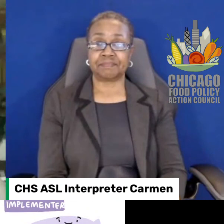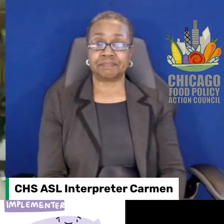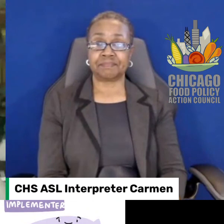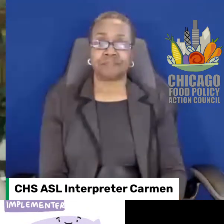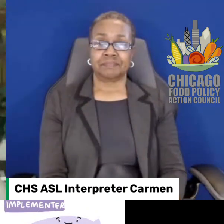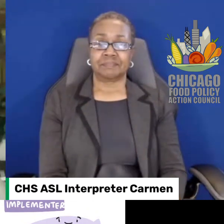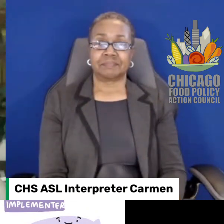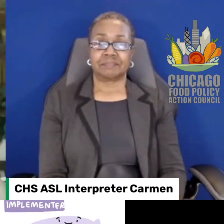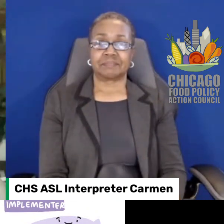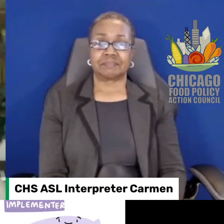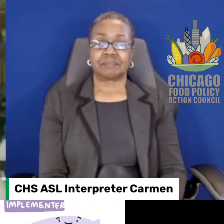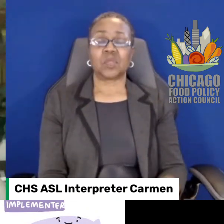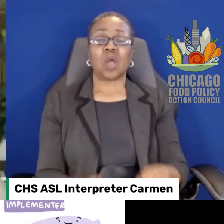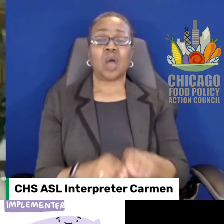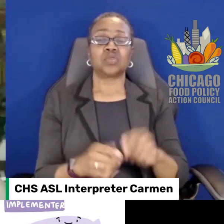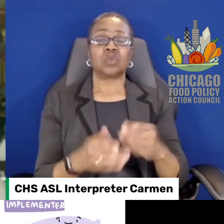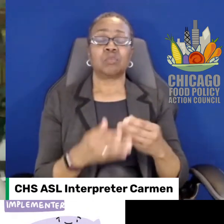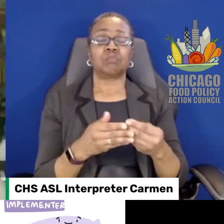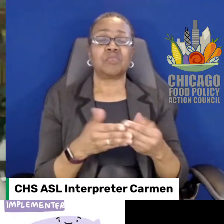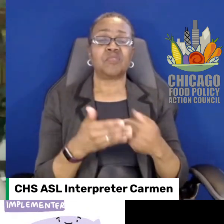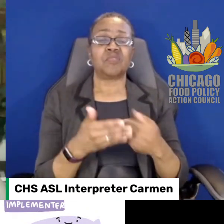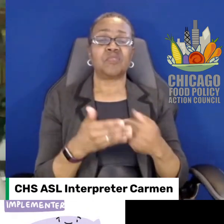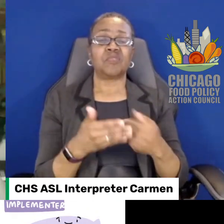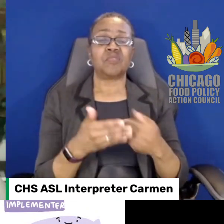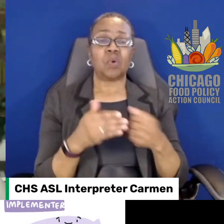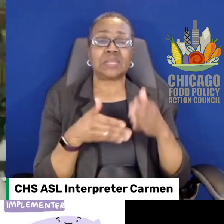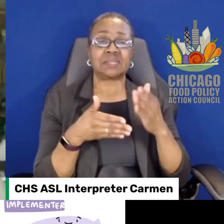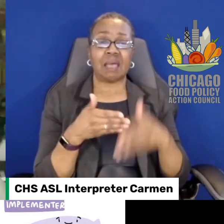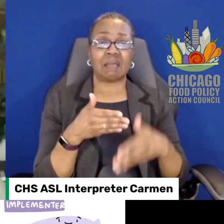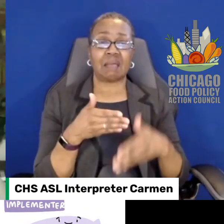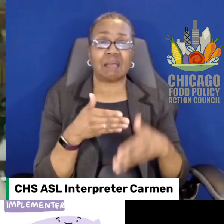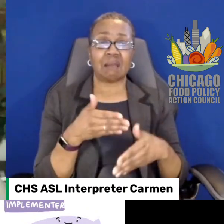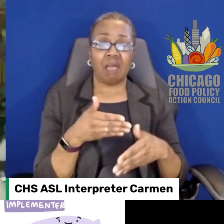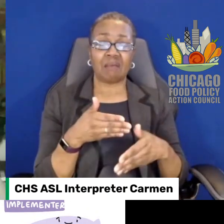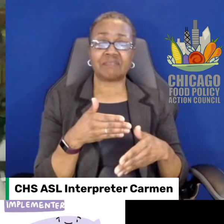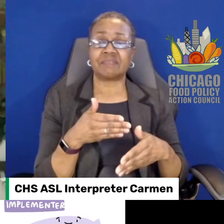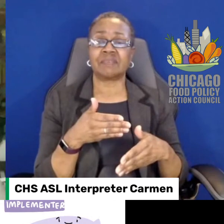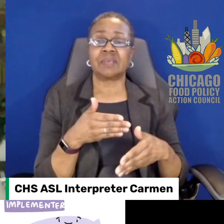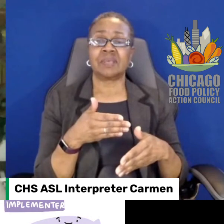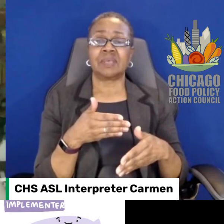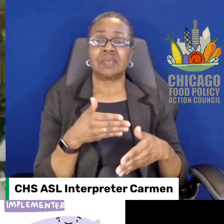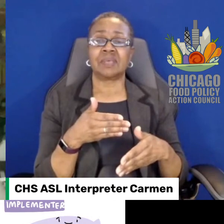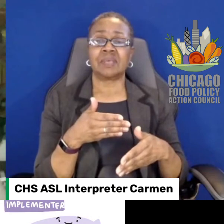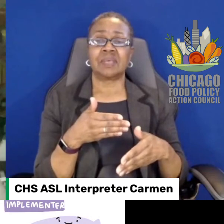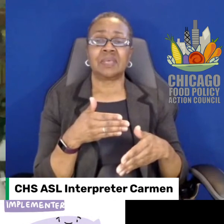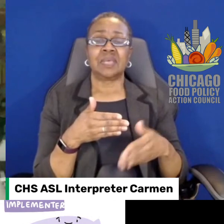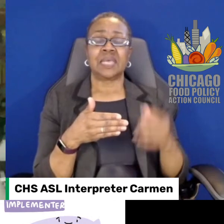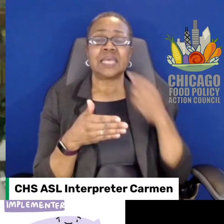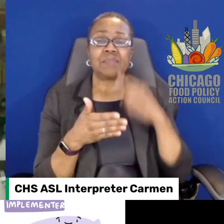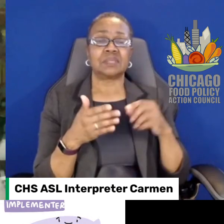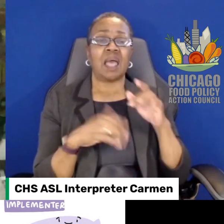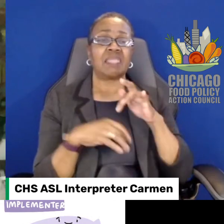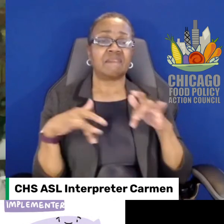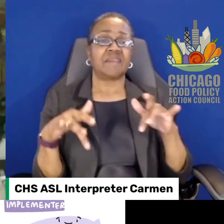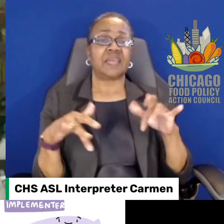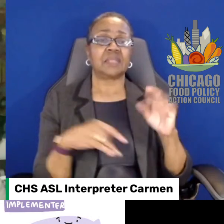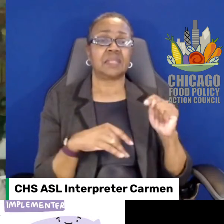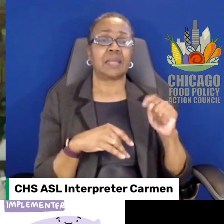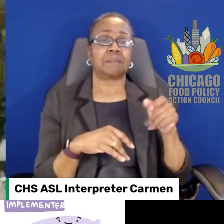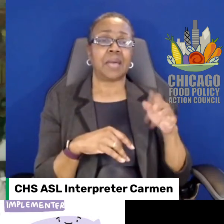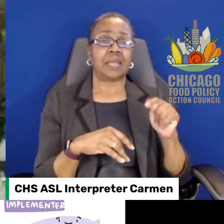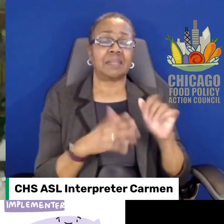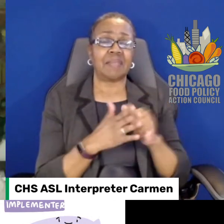Juan Sebastian before we sign off, he alluded to the vacant lot pilot that we're exploring in the Urban Ag